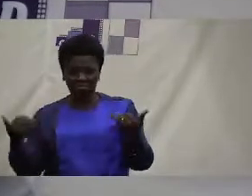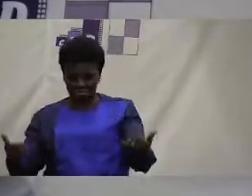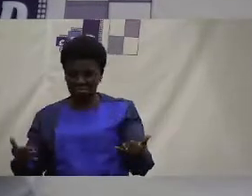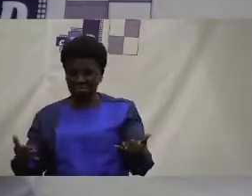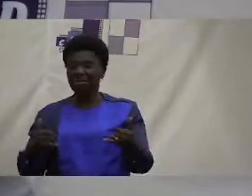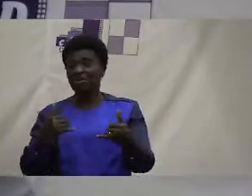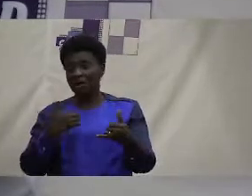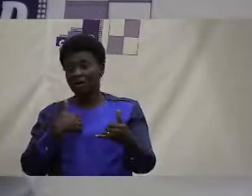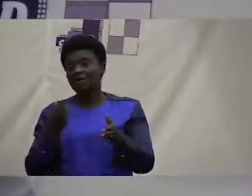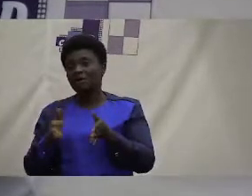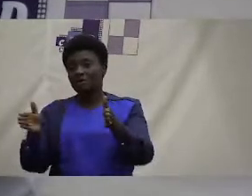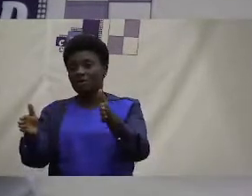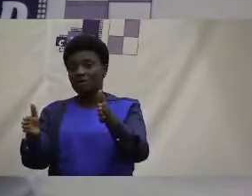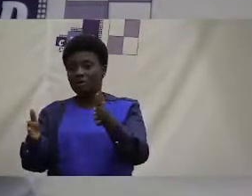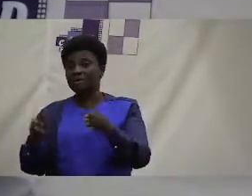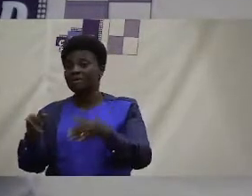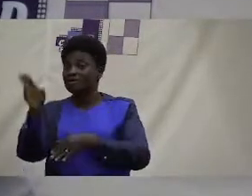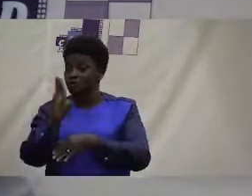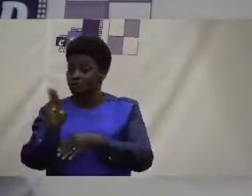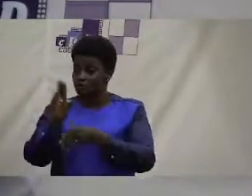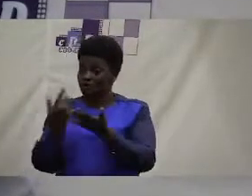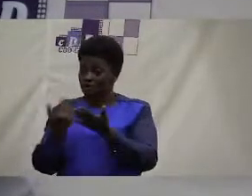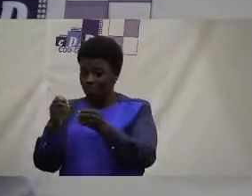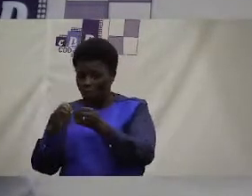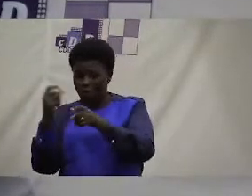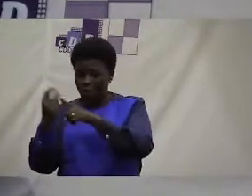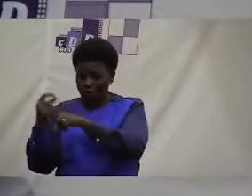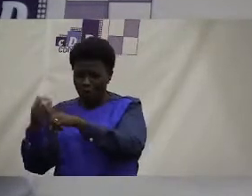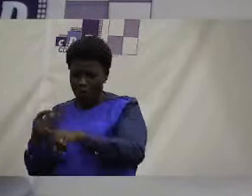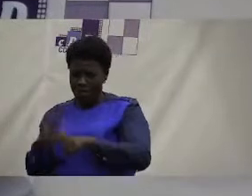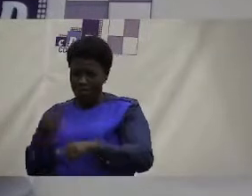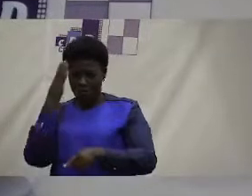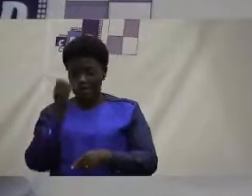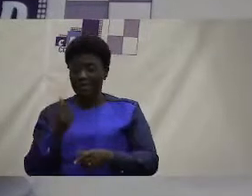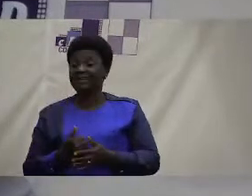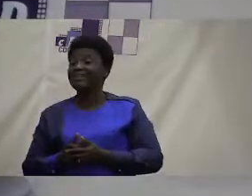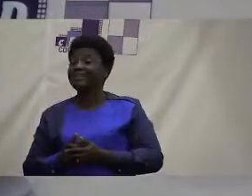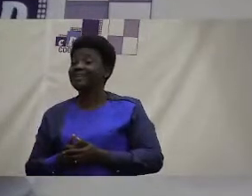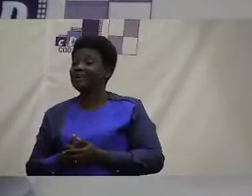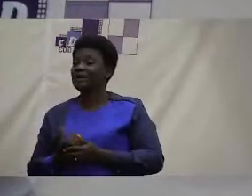way. Then even using more tech, because we are playing catch-up.